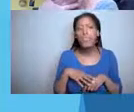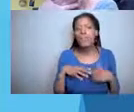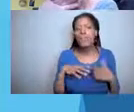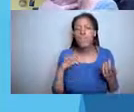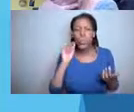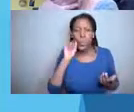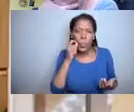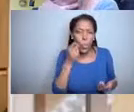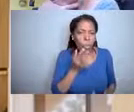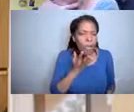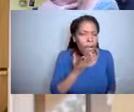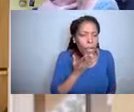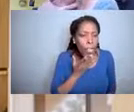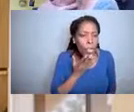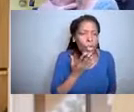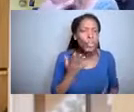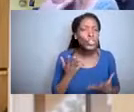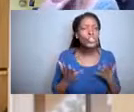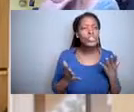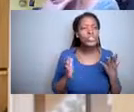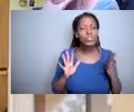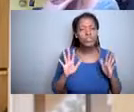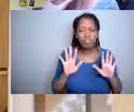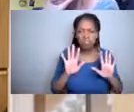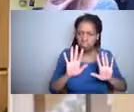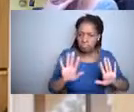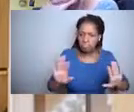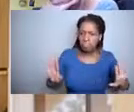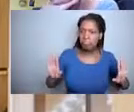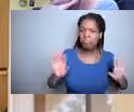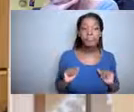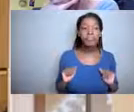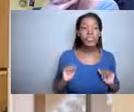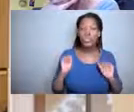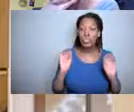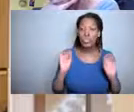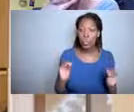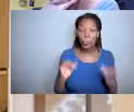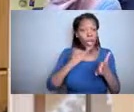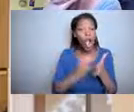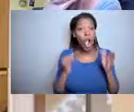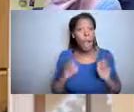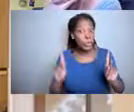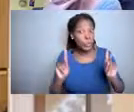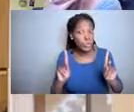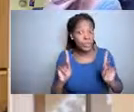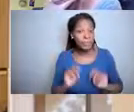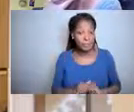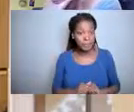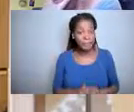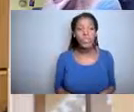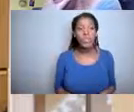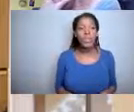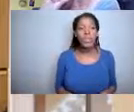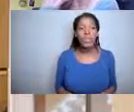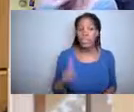so the art opportunity here we go um so in the space again on that first